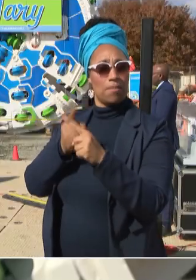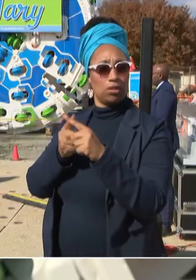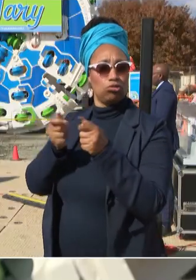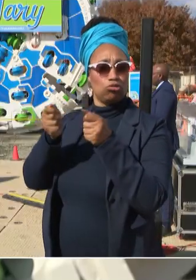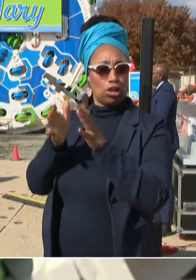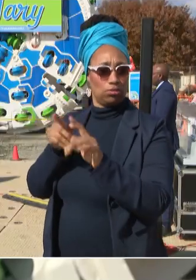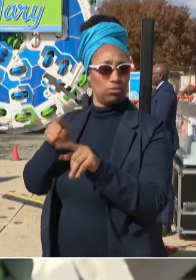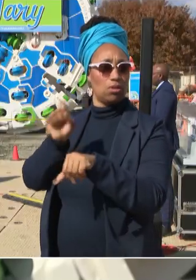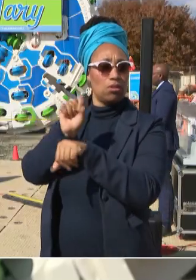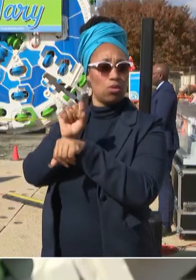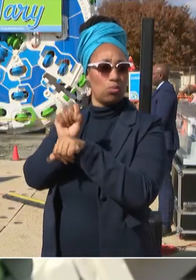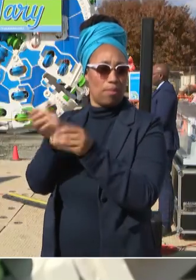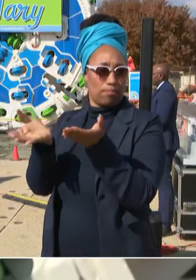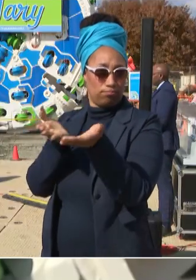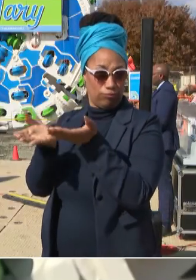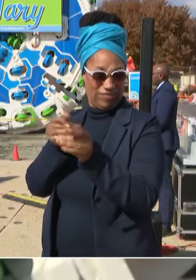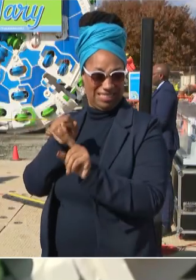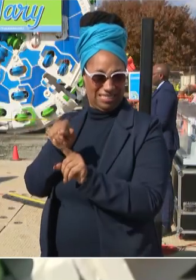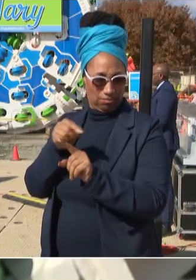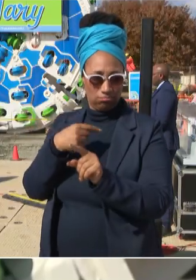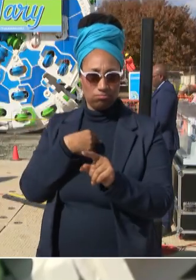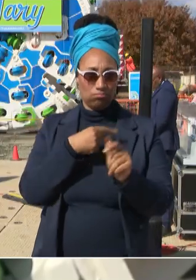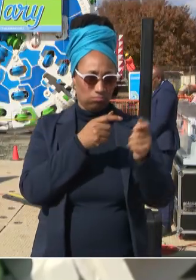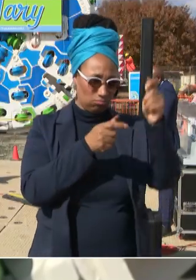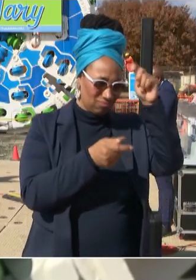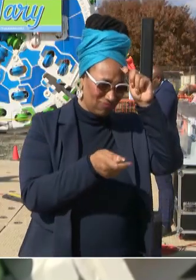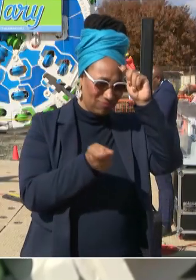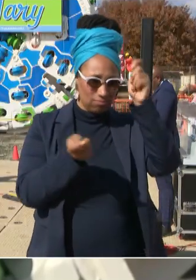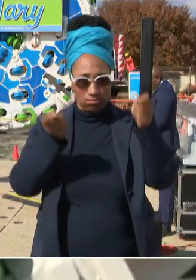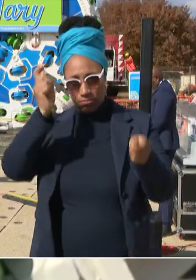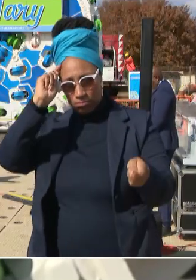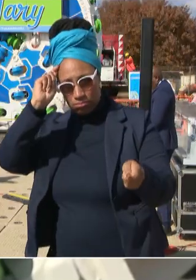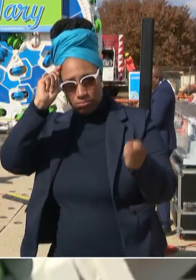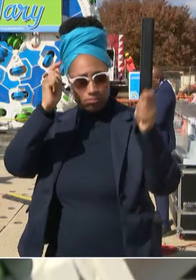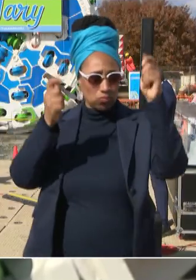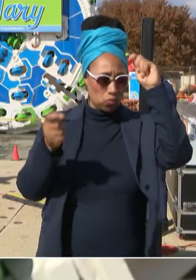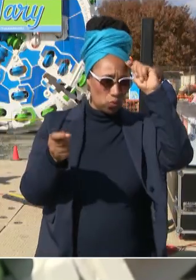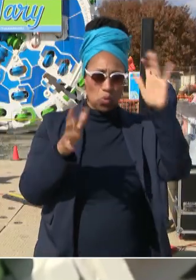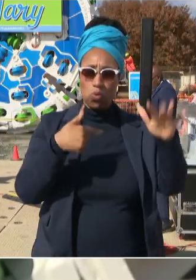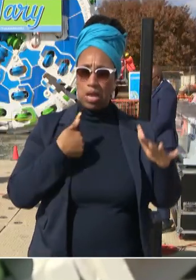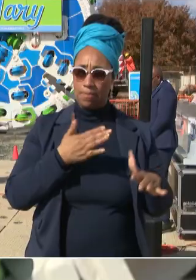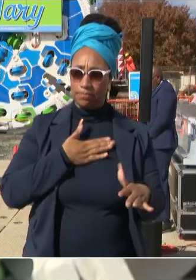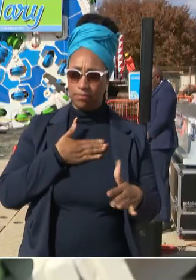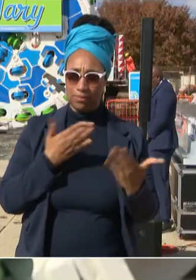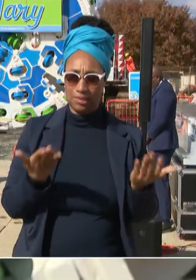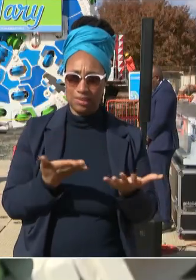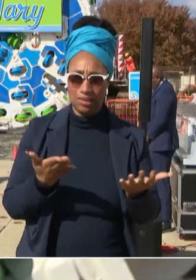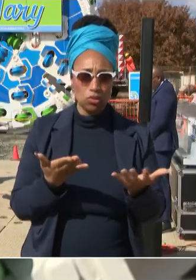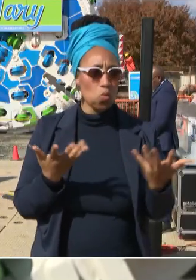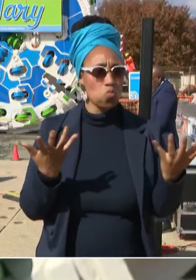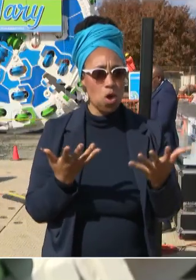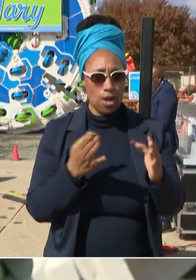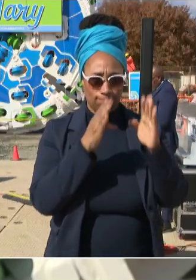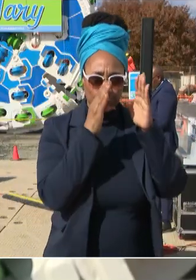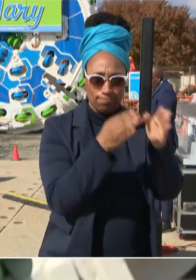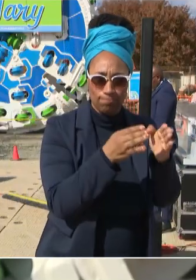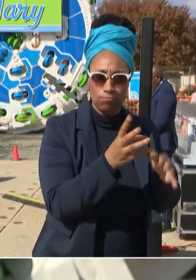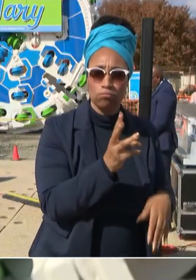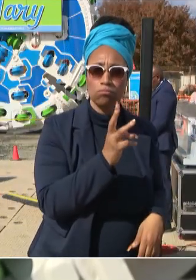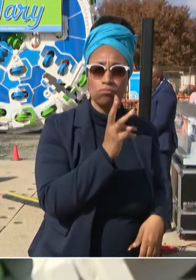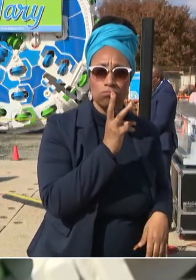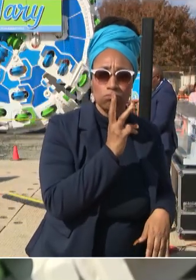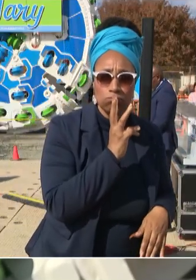to project and create family-sustaining jobs. It's projects like these that give DC residents a fair